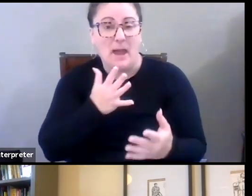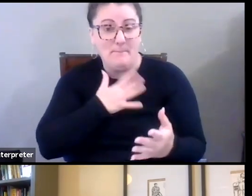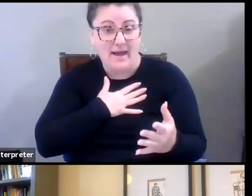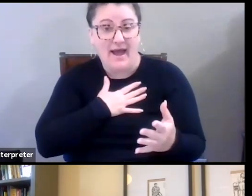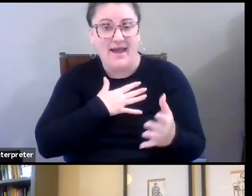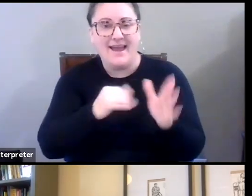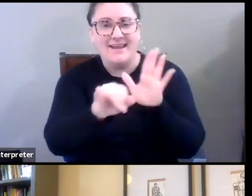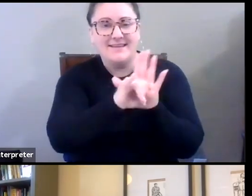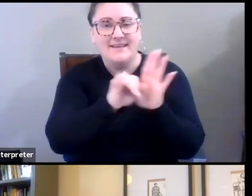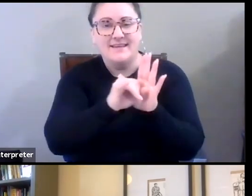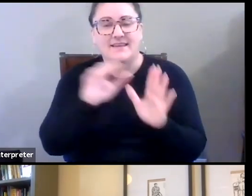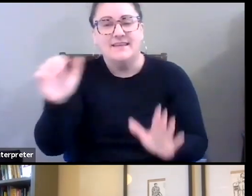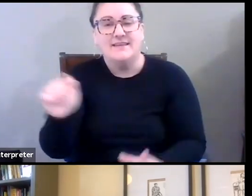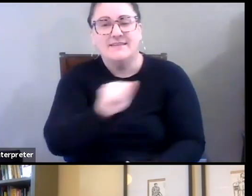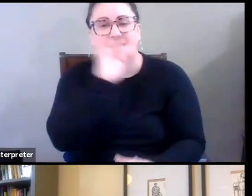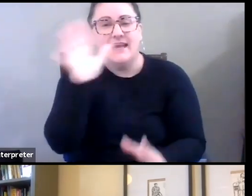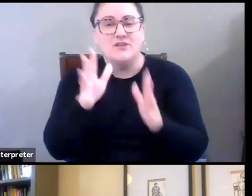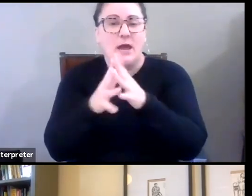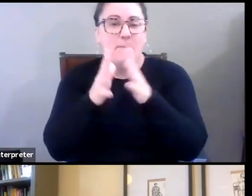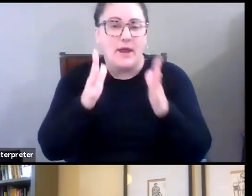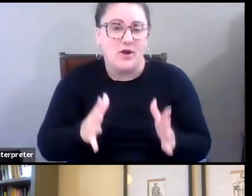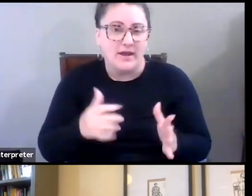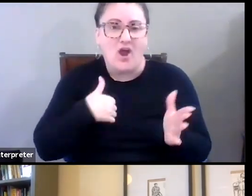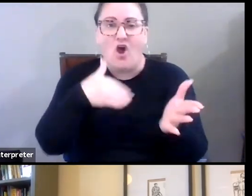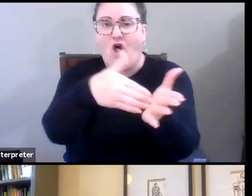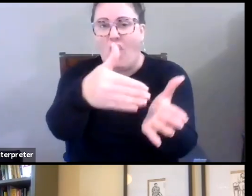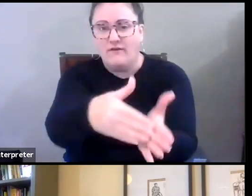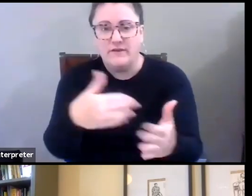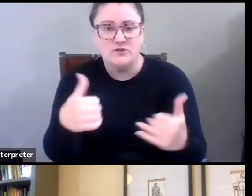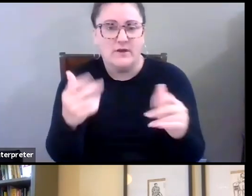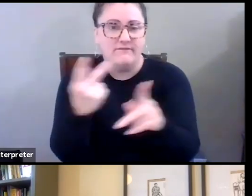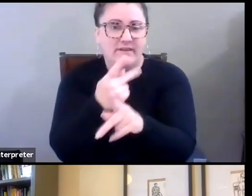you know, as an Asian American, I'm often trying to figure out